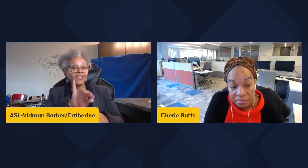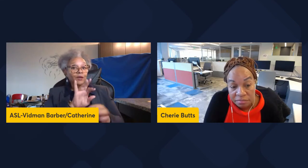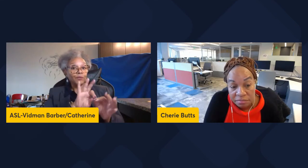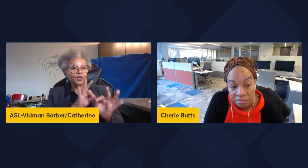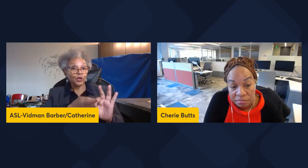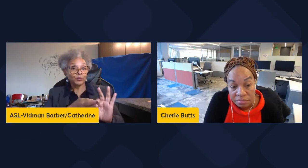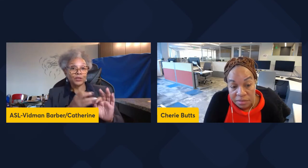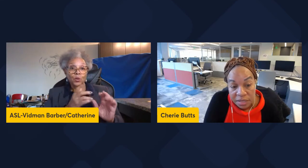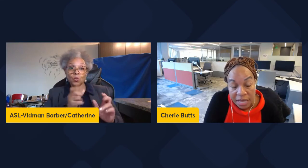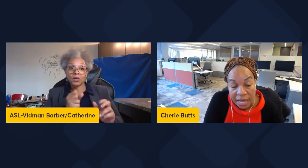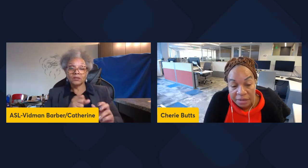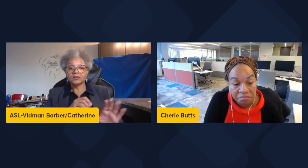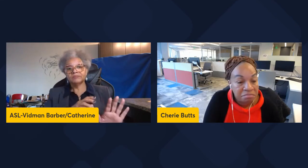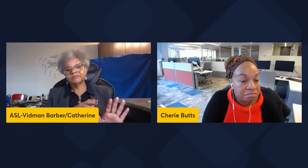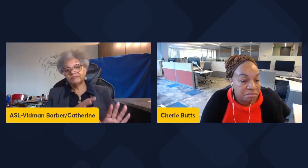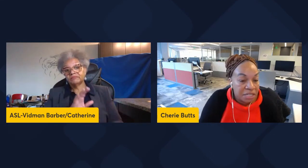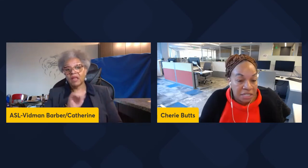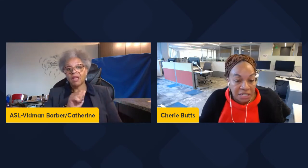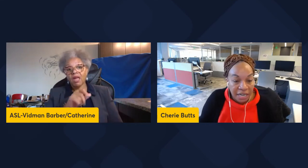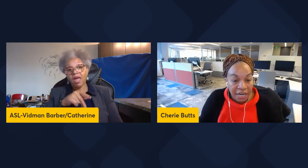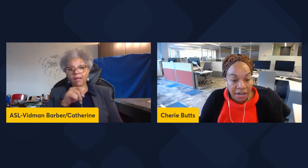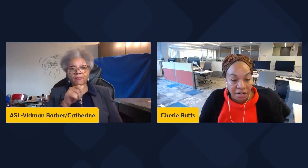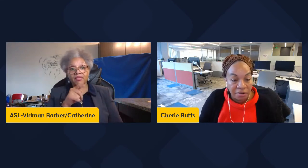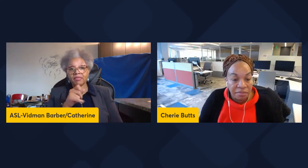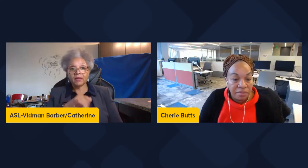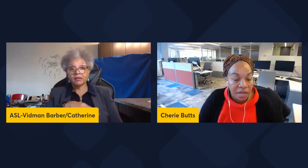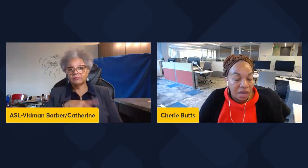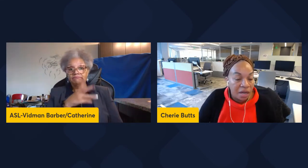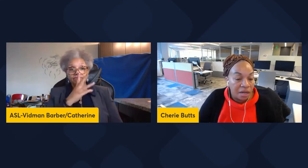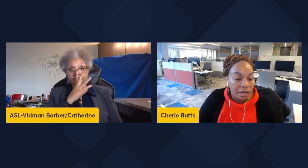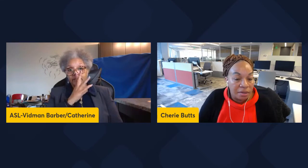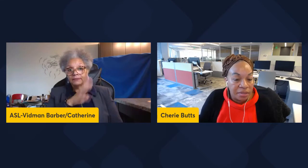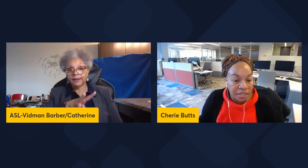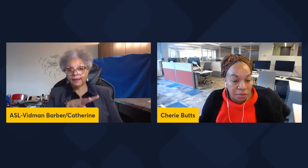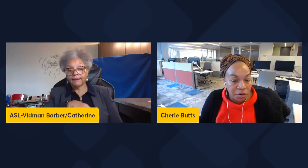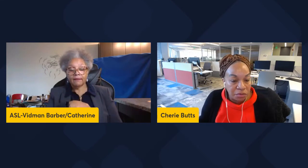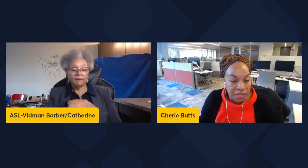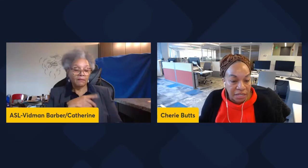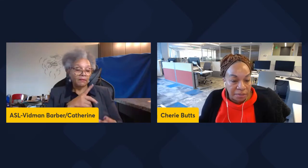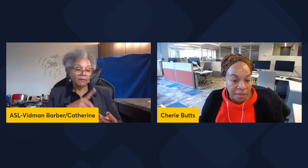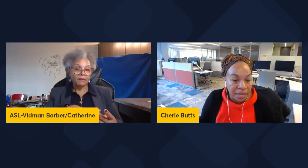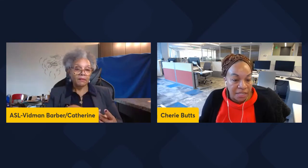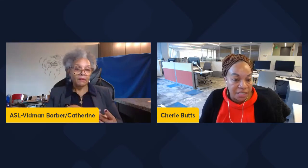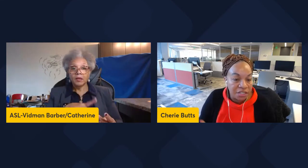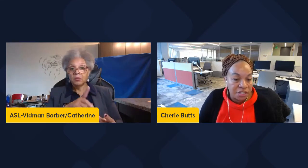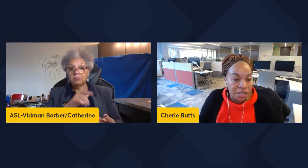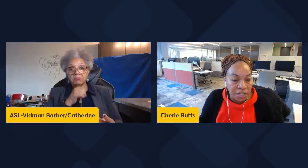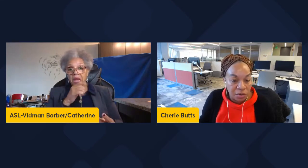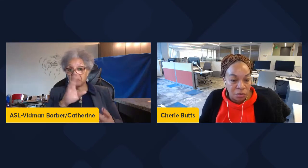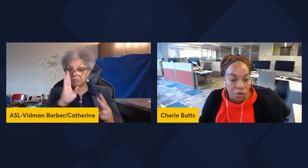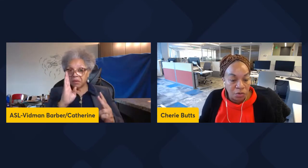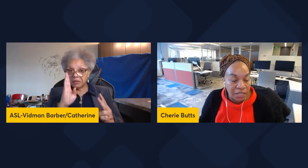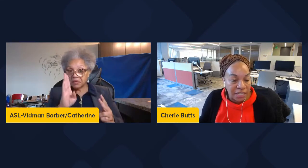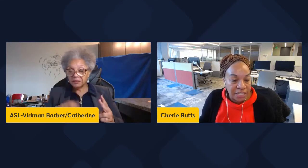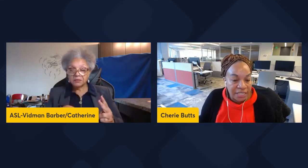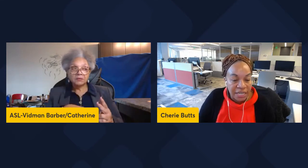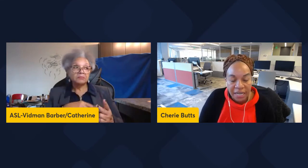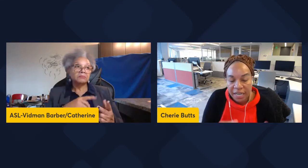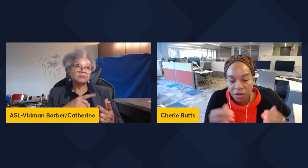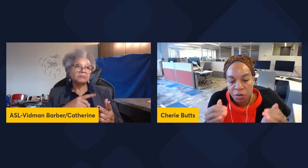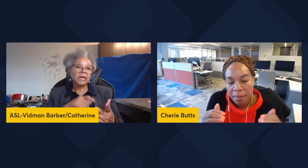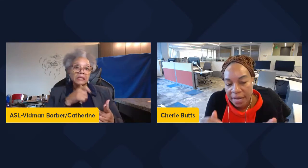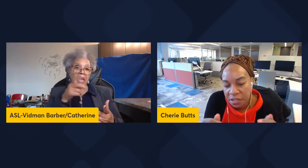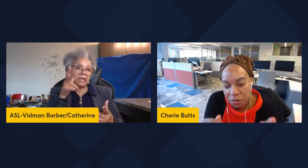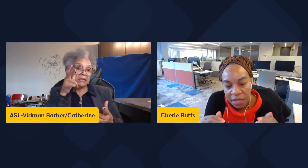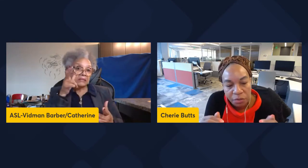apathy, that they didn't care, that they weren't really paying attention, they weren't really listening.